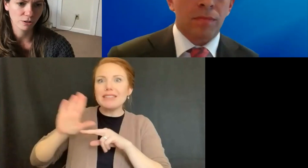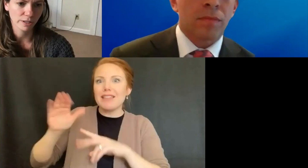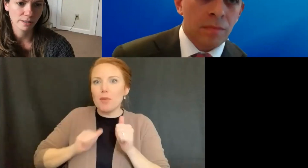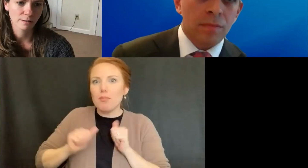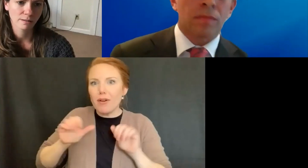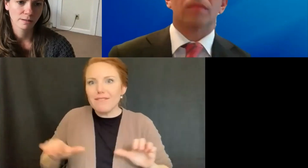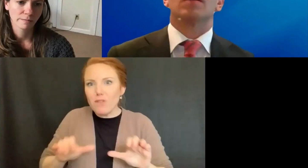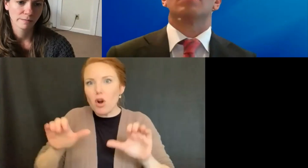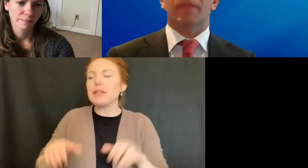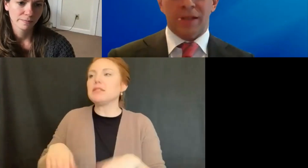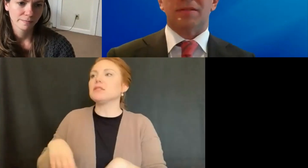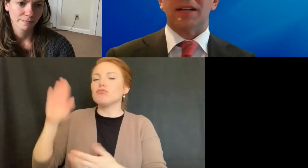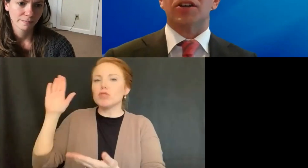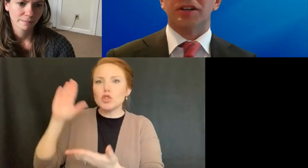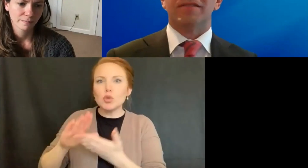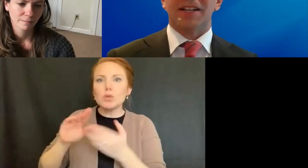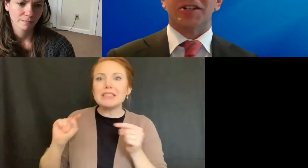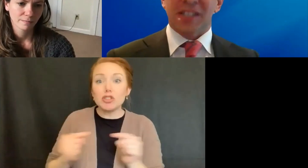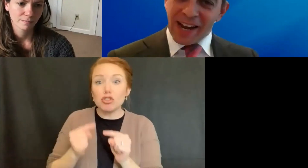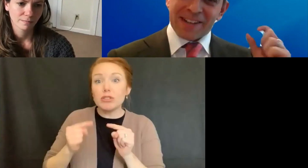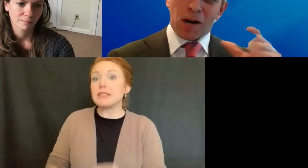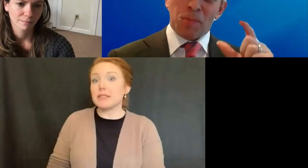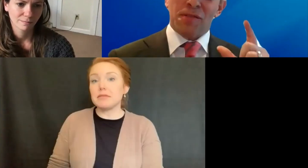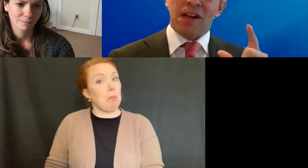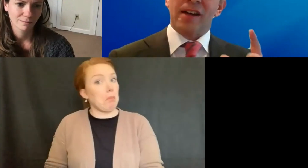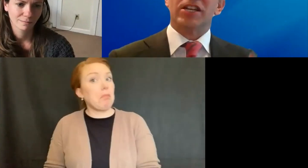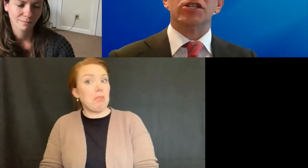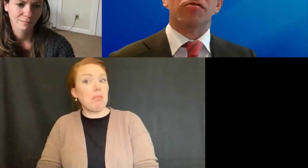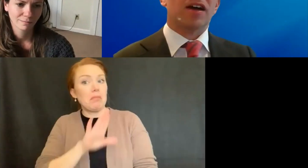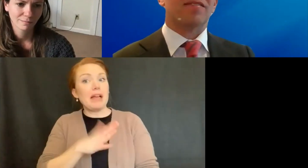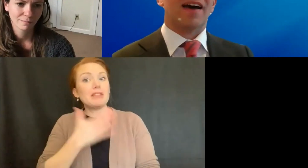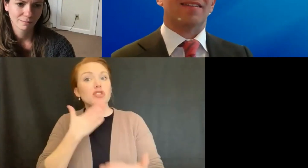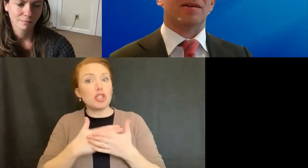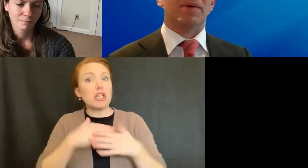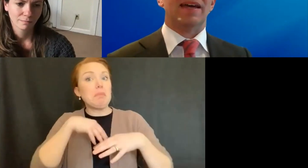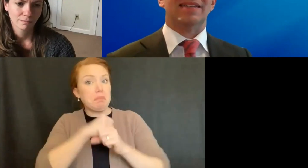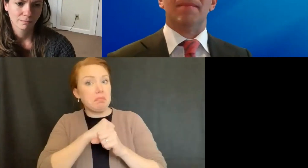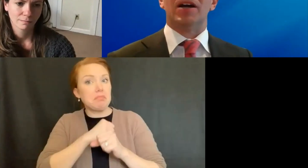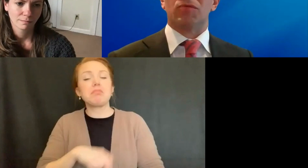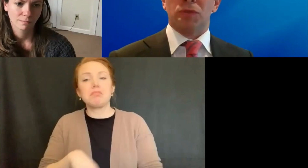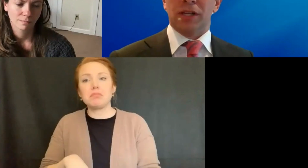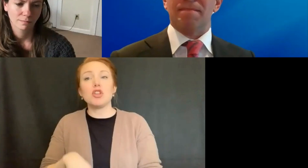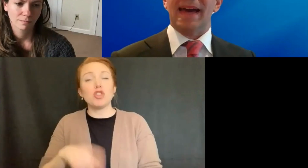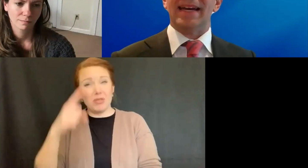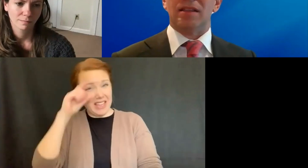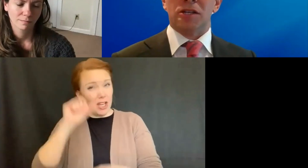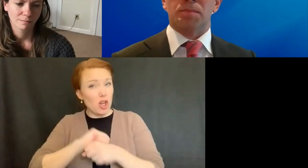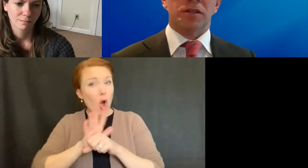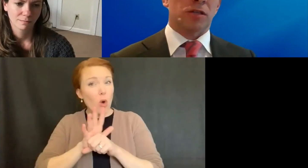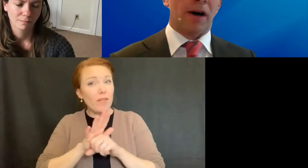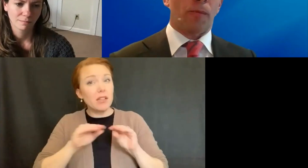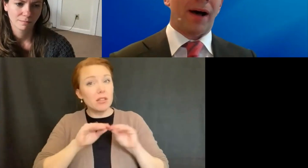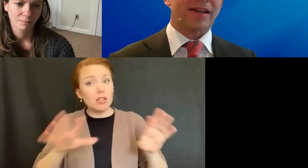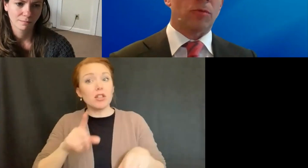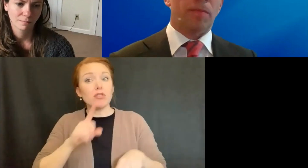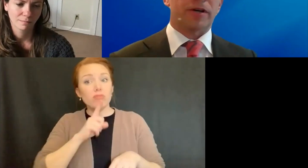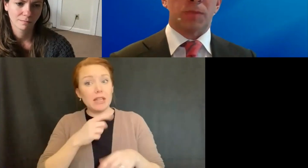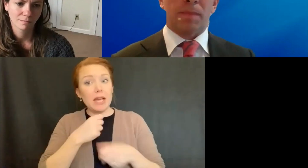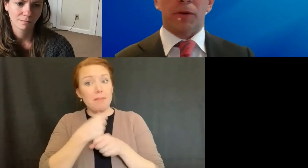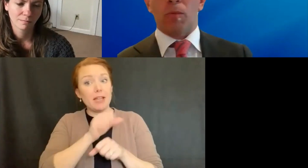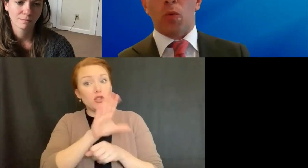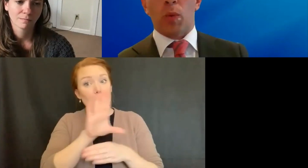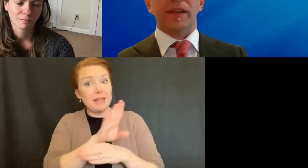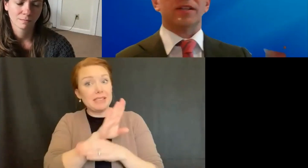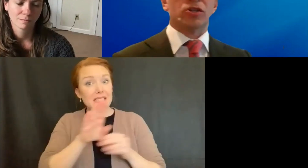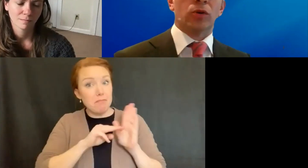decrease injuries. That's a good tight couple of lines. And do you think that the pandemic really made this business model possible